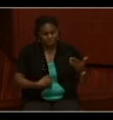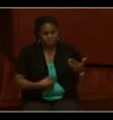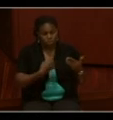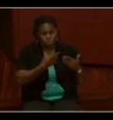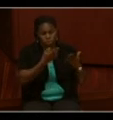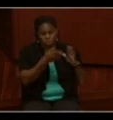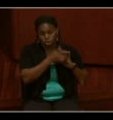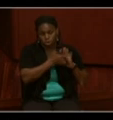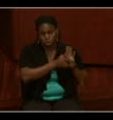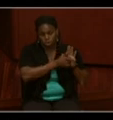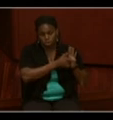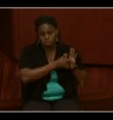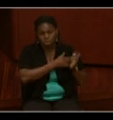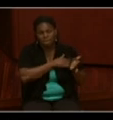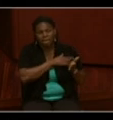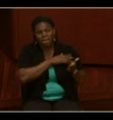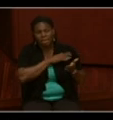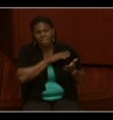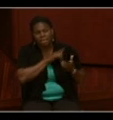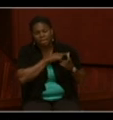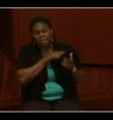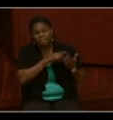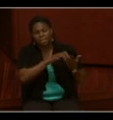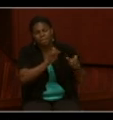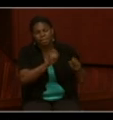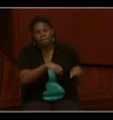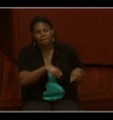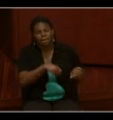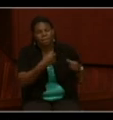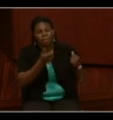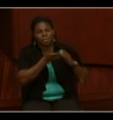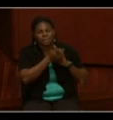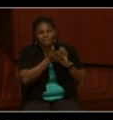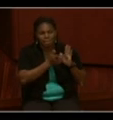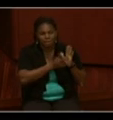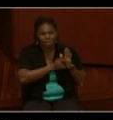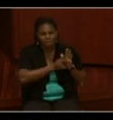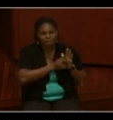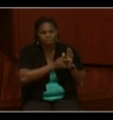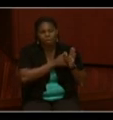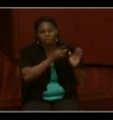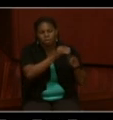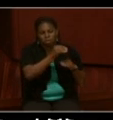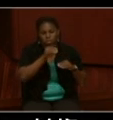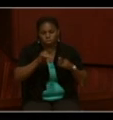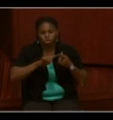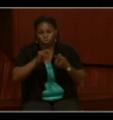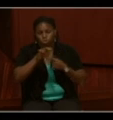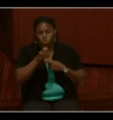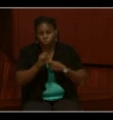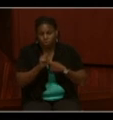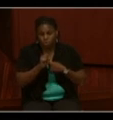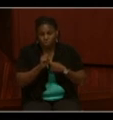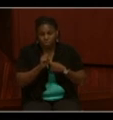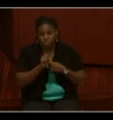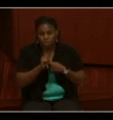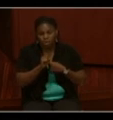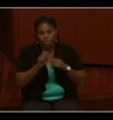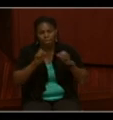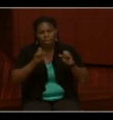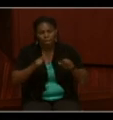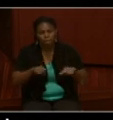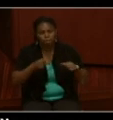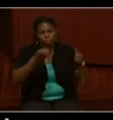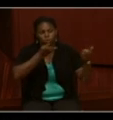laws, then they could be legally admitted to the U.S., and they would also be able to